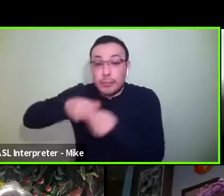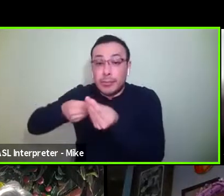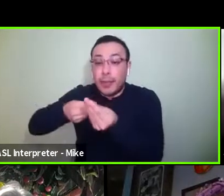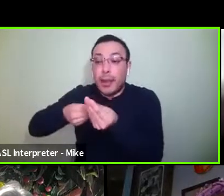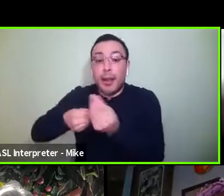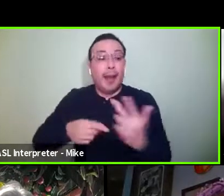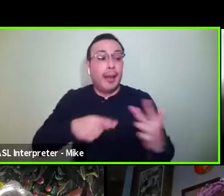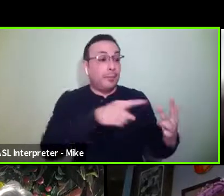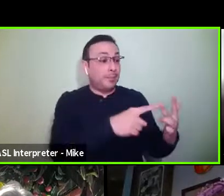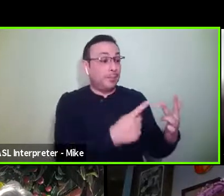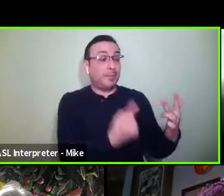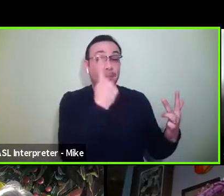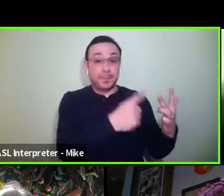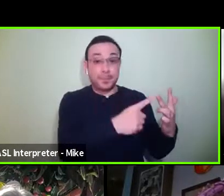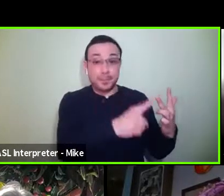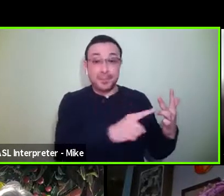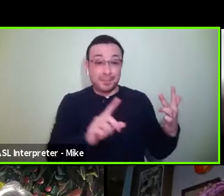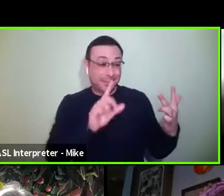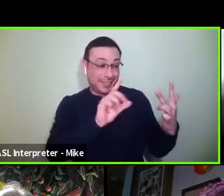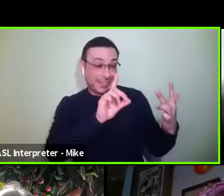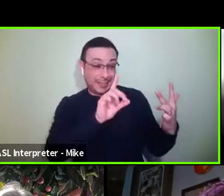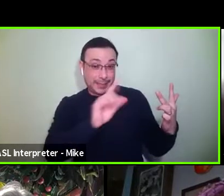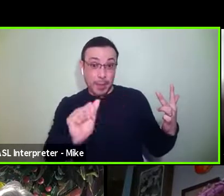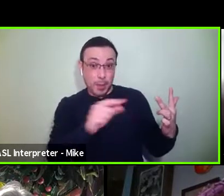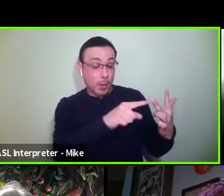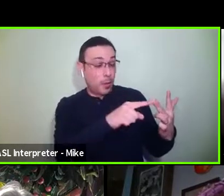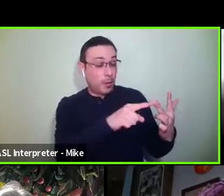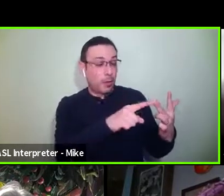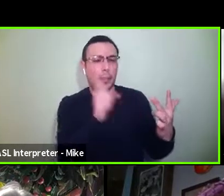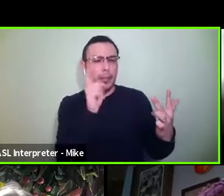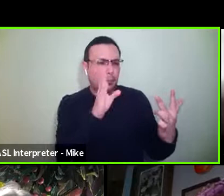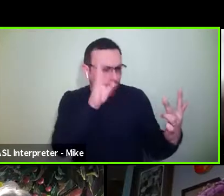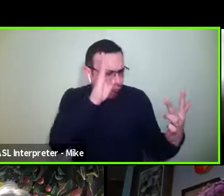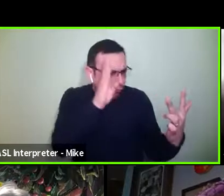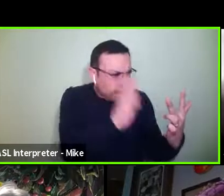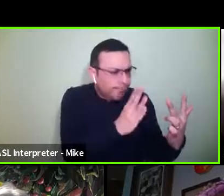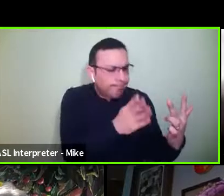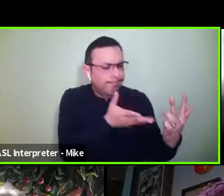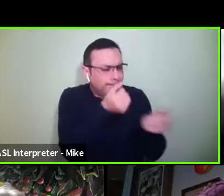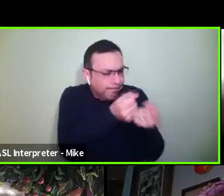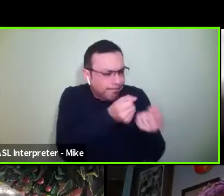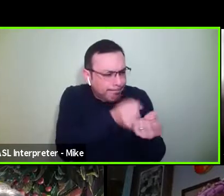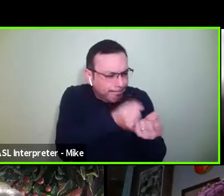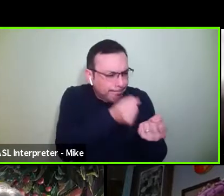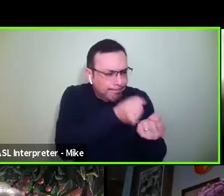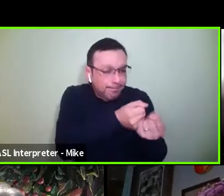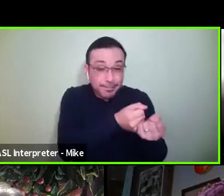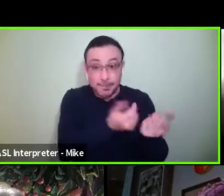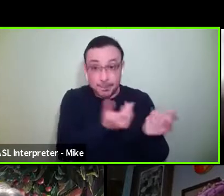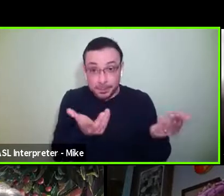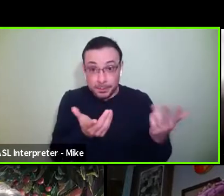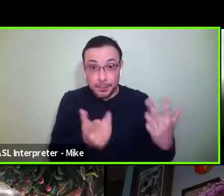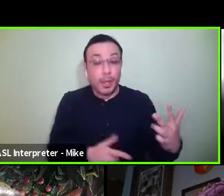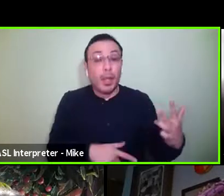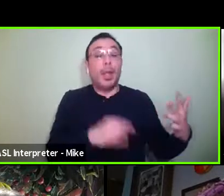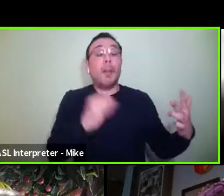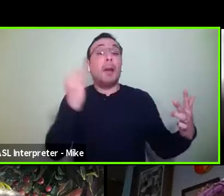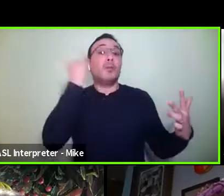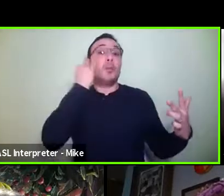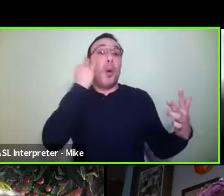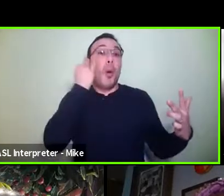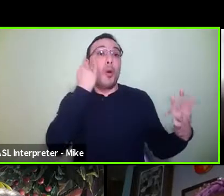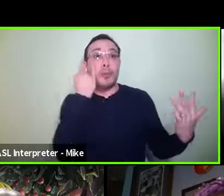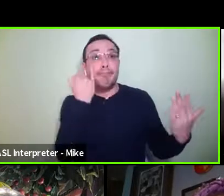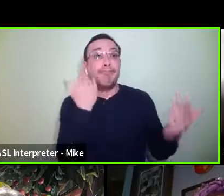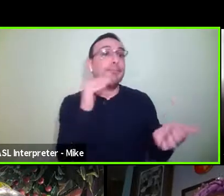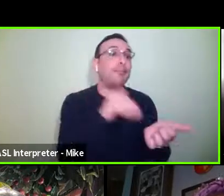of attention, and then you're given the option for them to be cured, quote unquote,